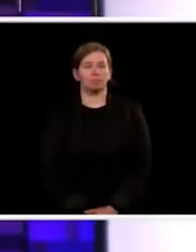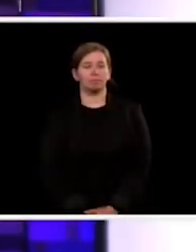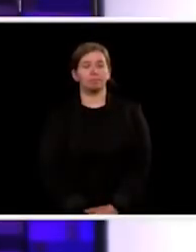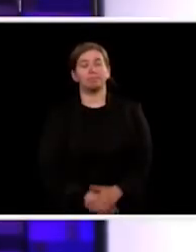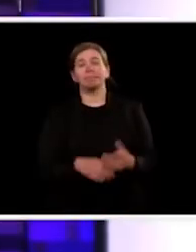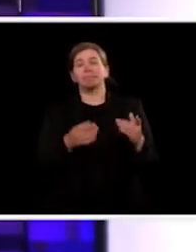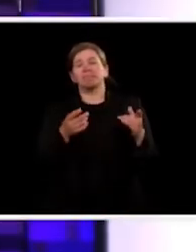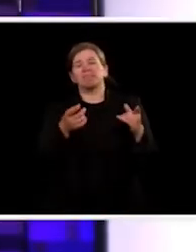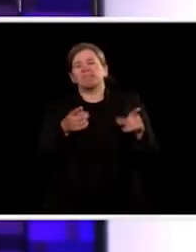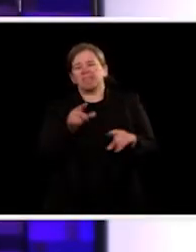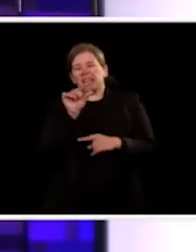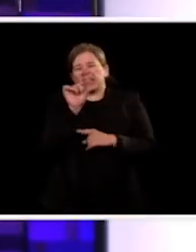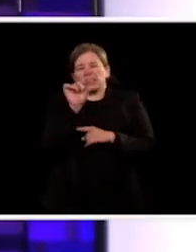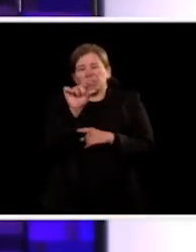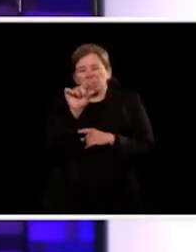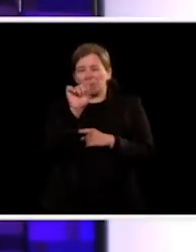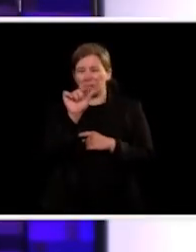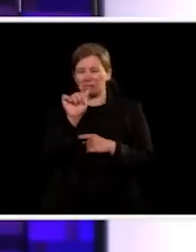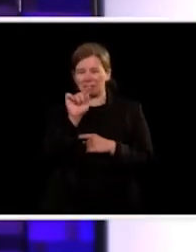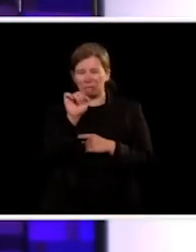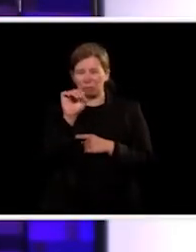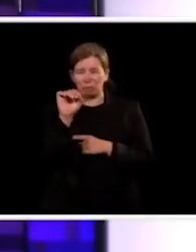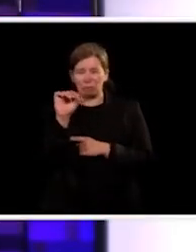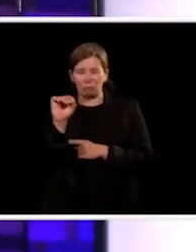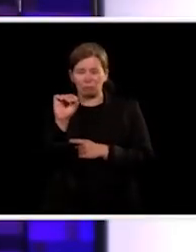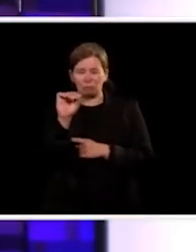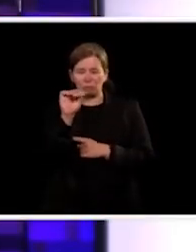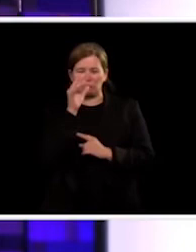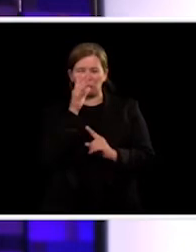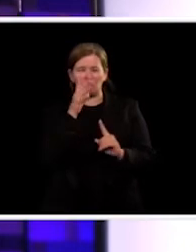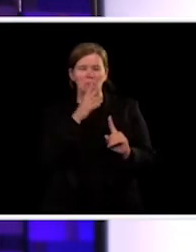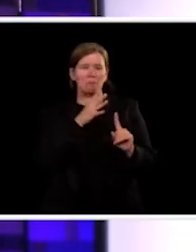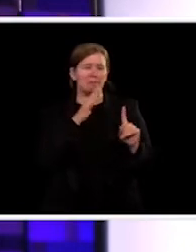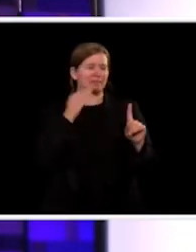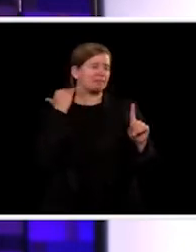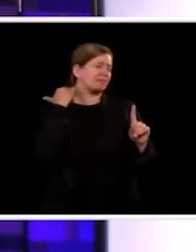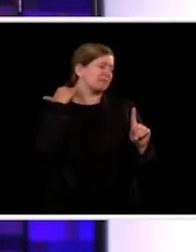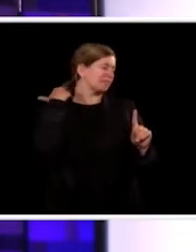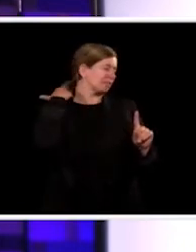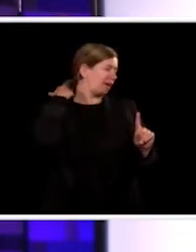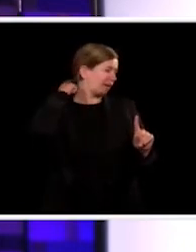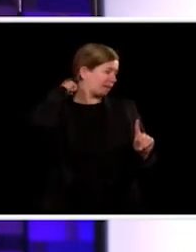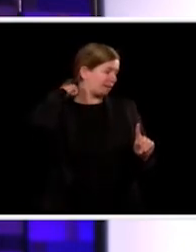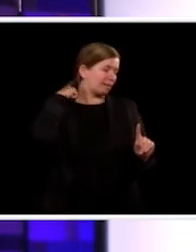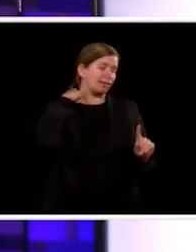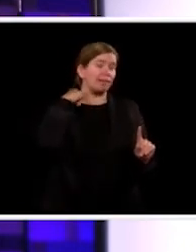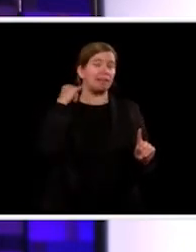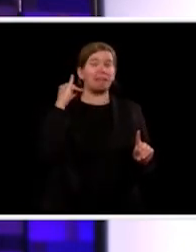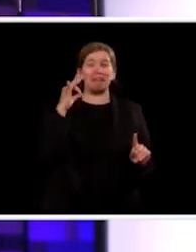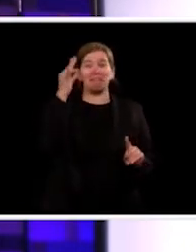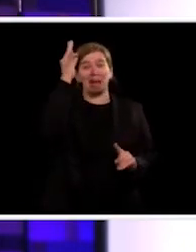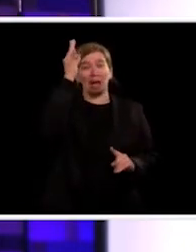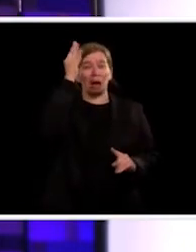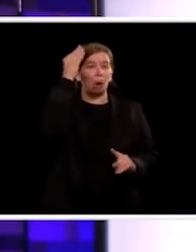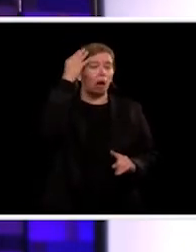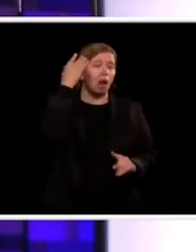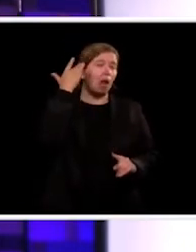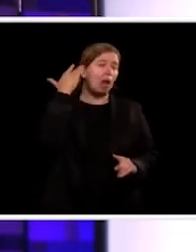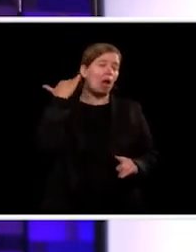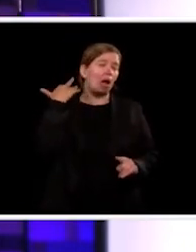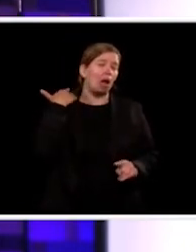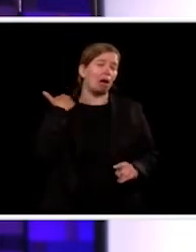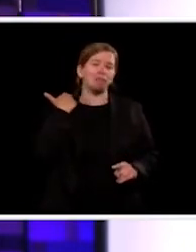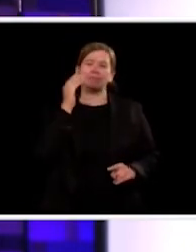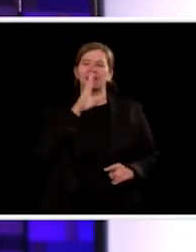So it was just a little tattoo across the back of her neck. Had she grown out her hair just a little bit longer, it